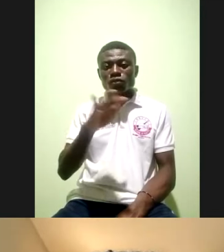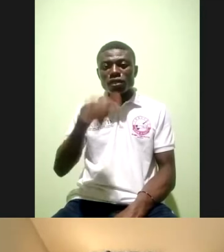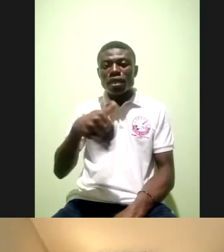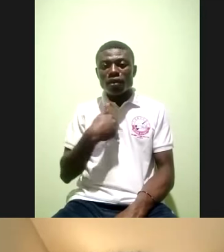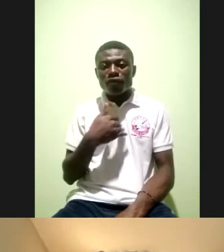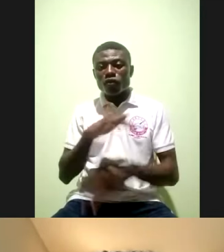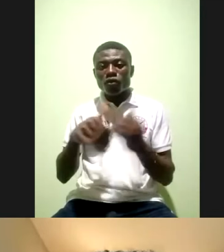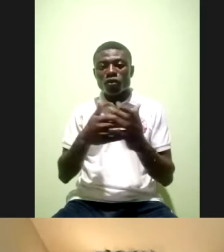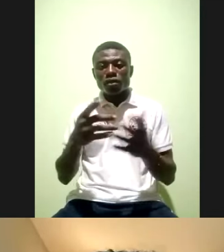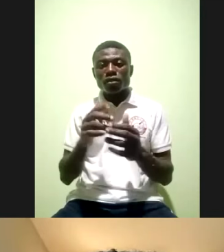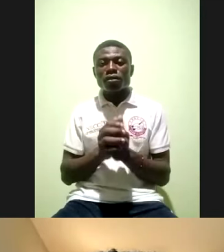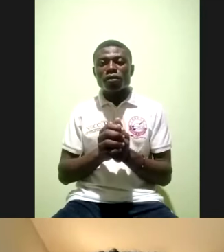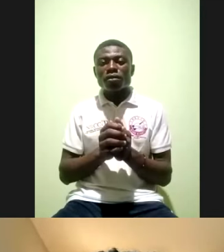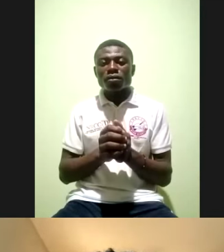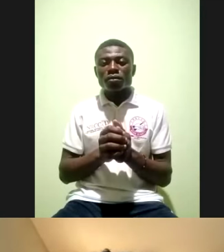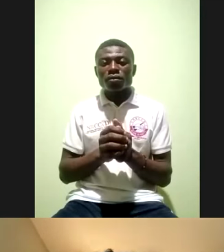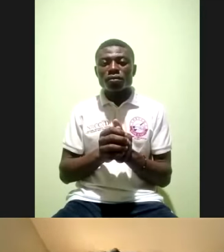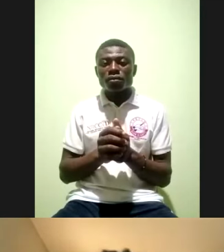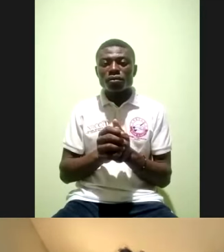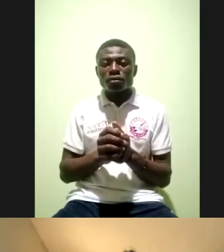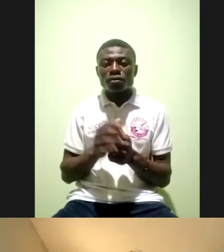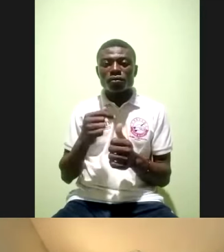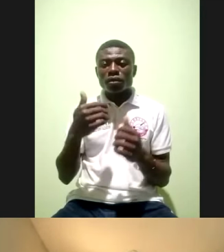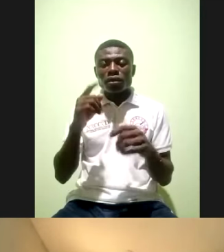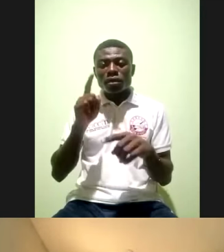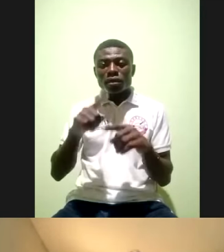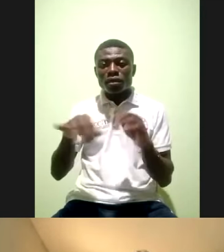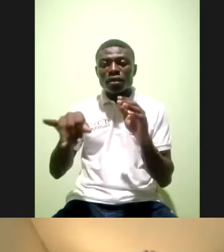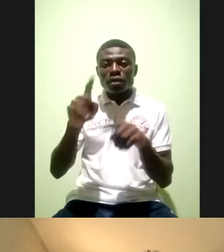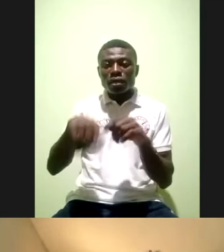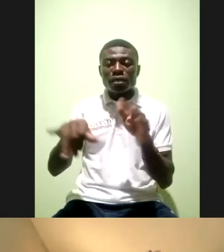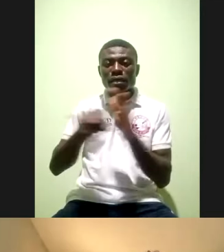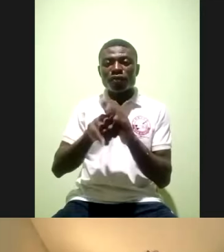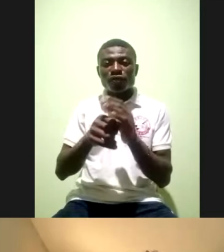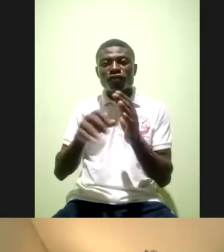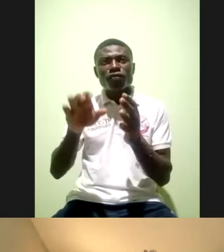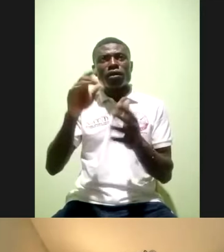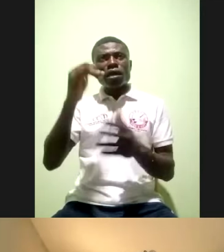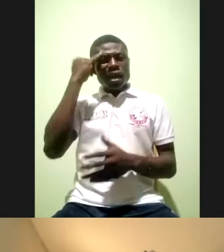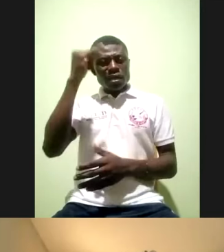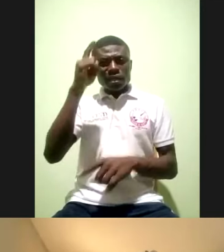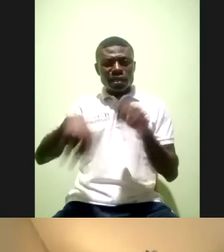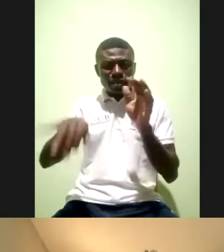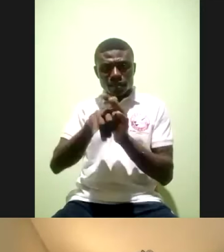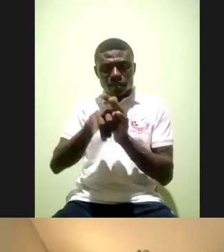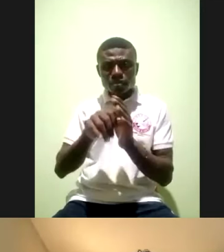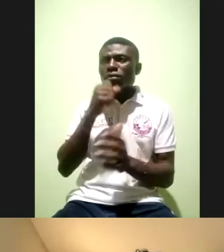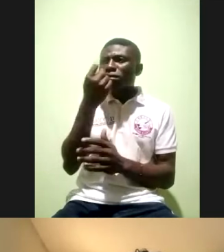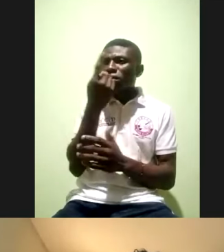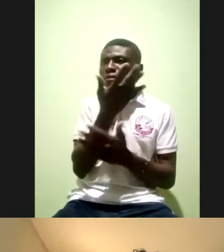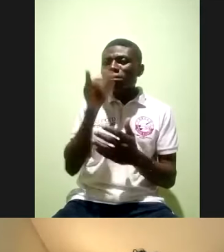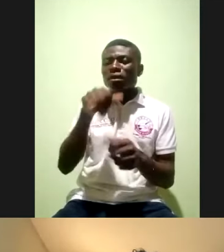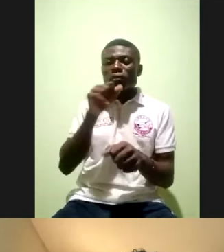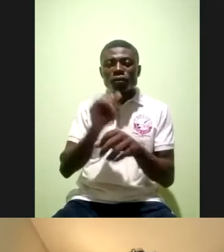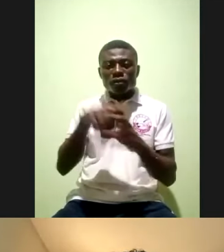issues, they can't find the central idea or time. They may not get like what